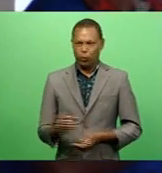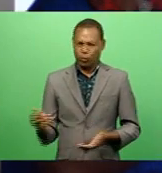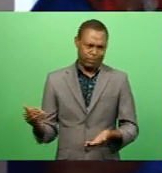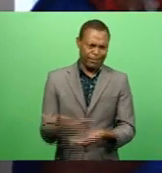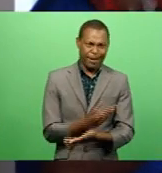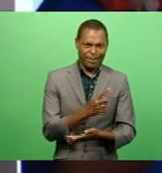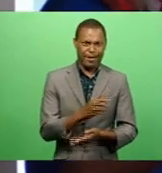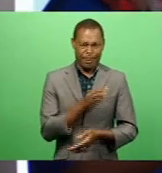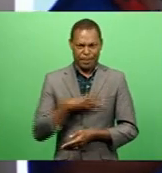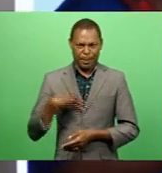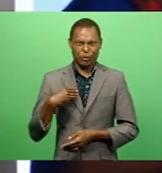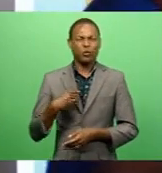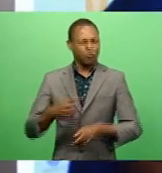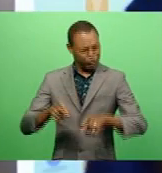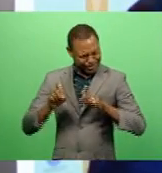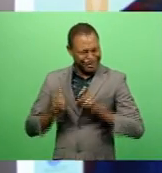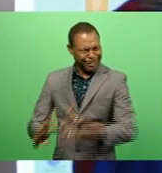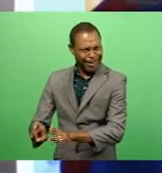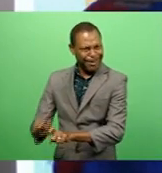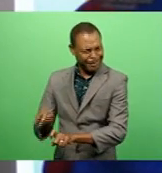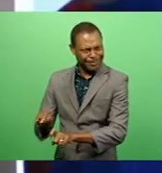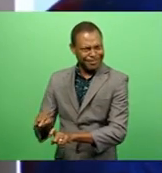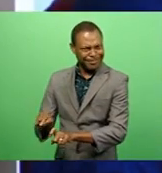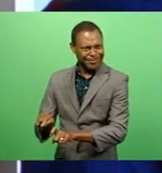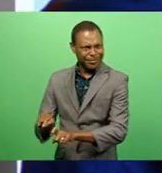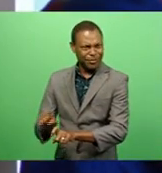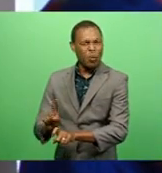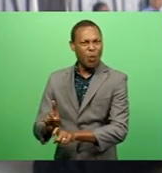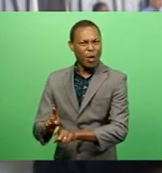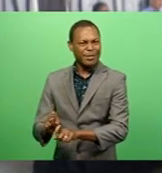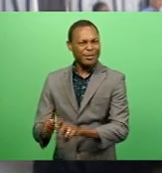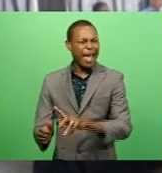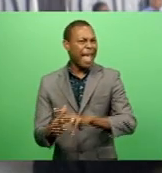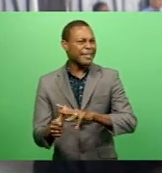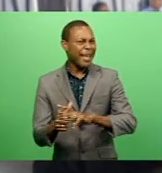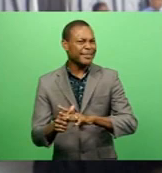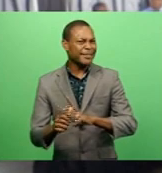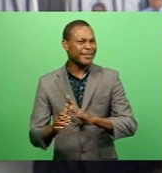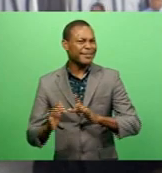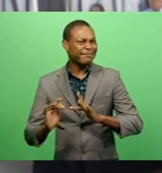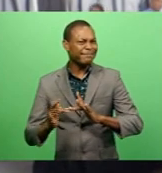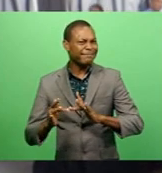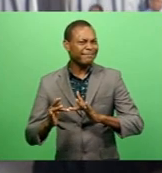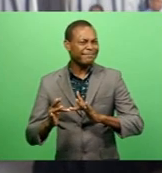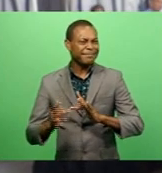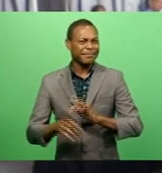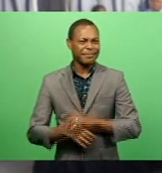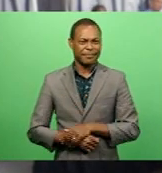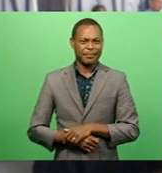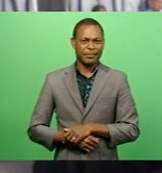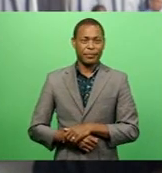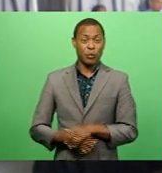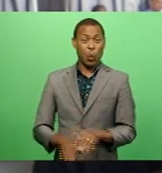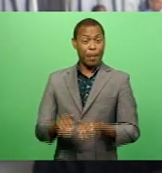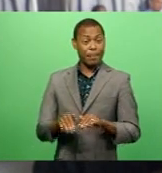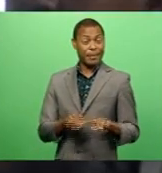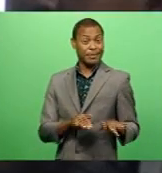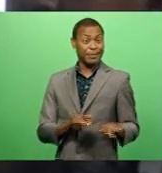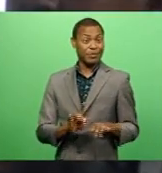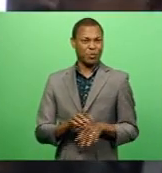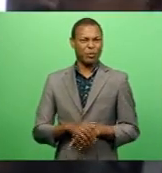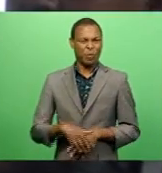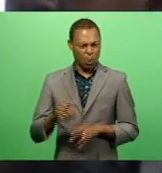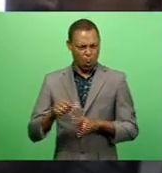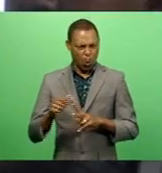can remain in your respective areas and just access it online. Good morning, all. The participants have also been urged to engage